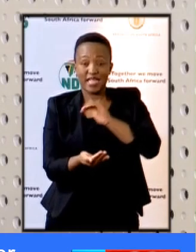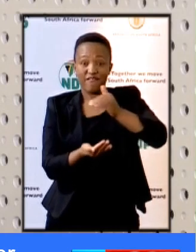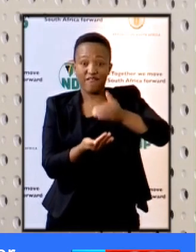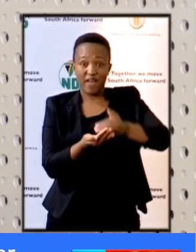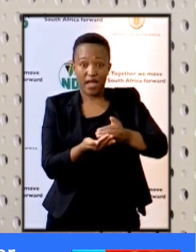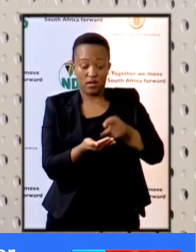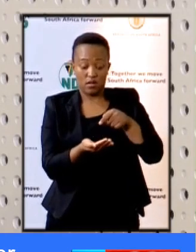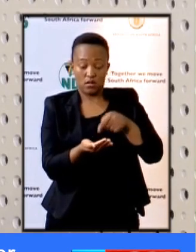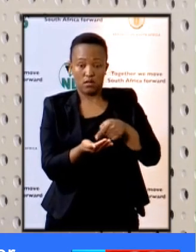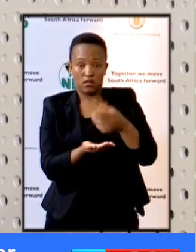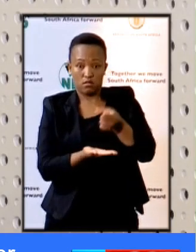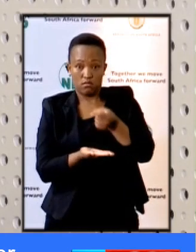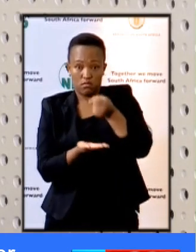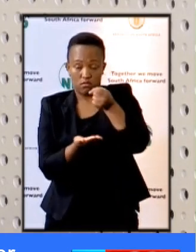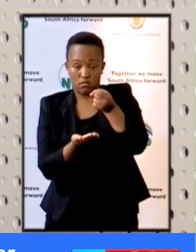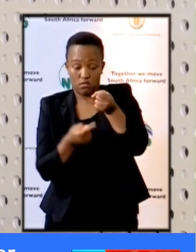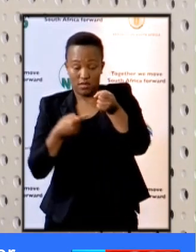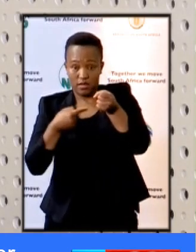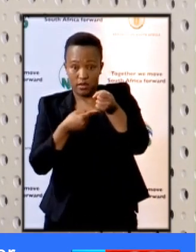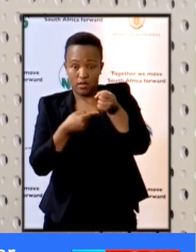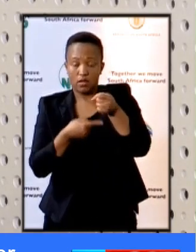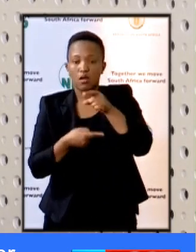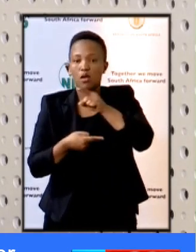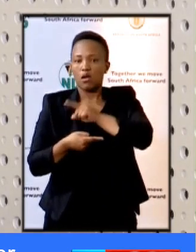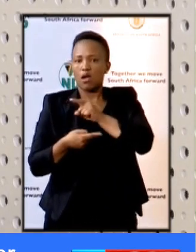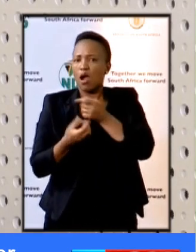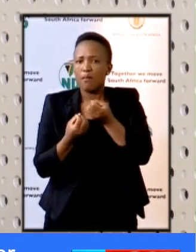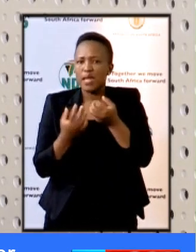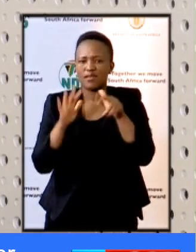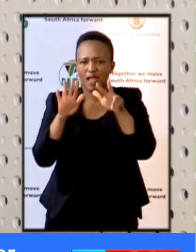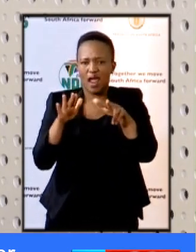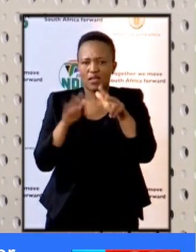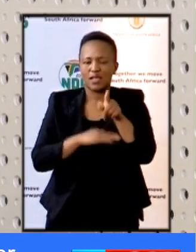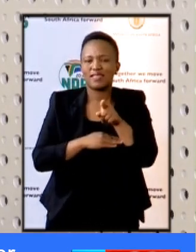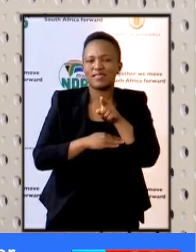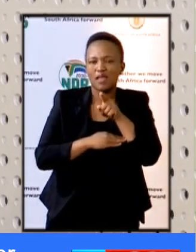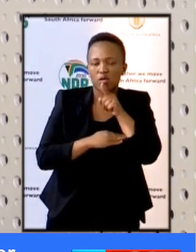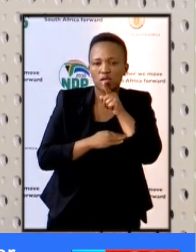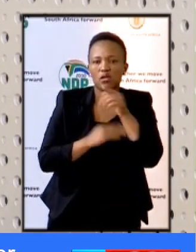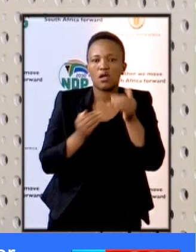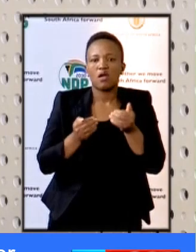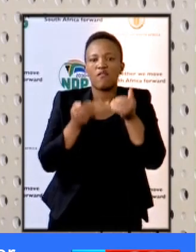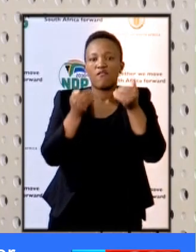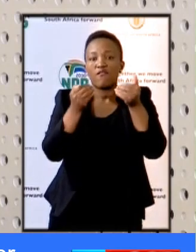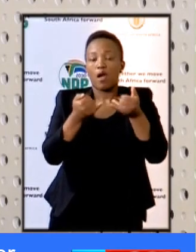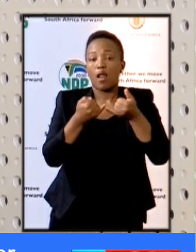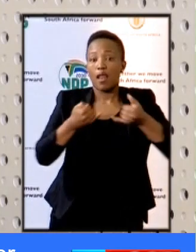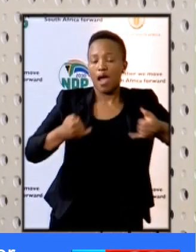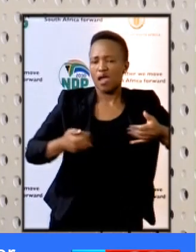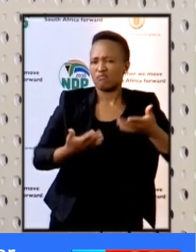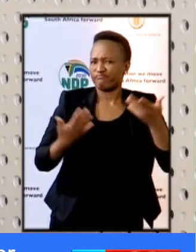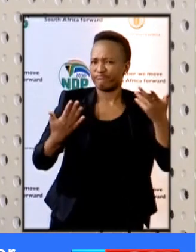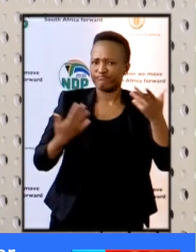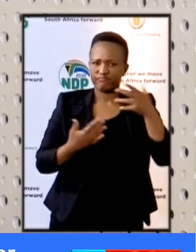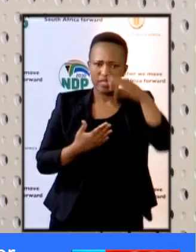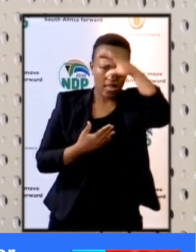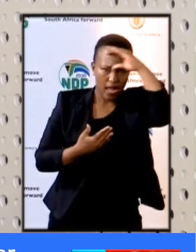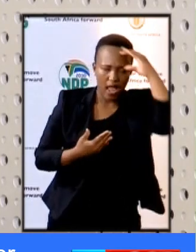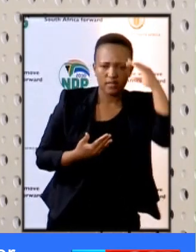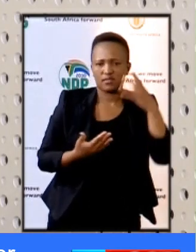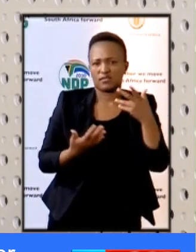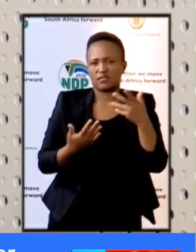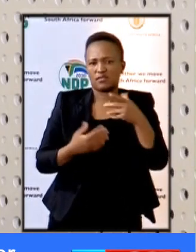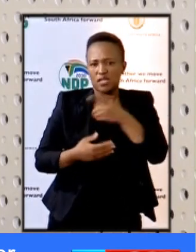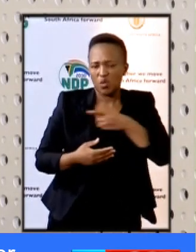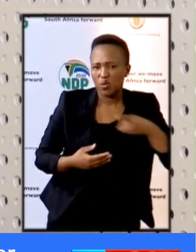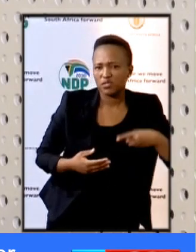aside for the training of almost 18,000 frontline health workers, the leadership and membership